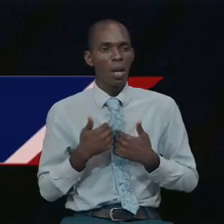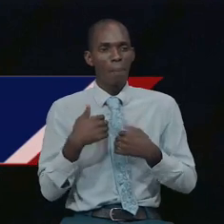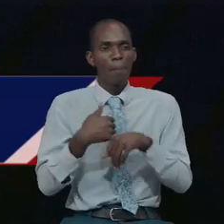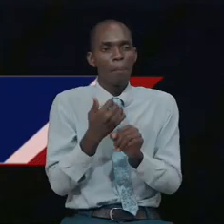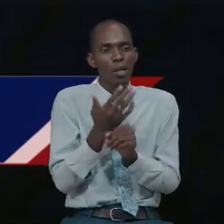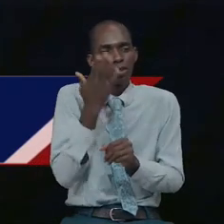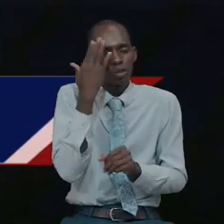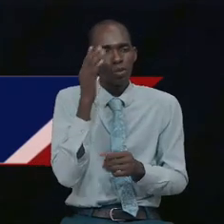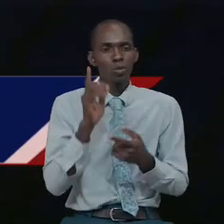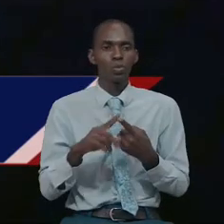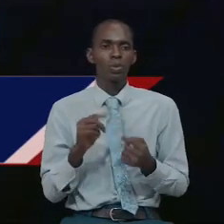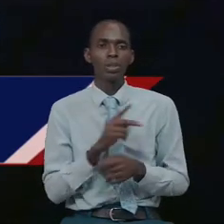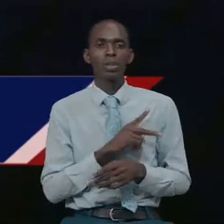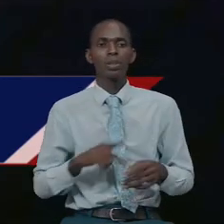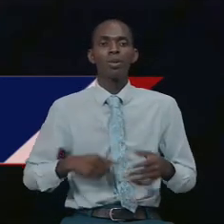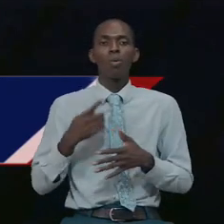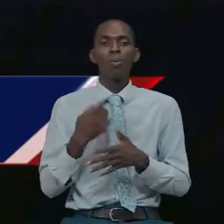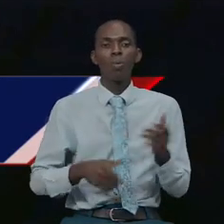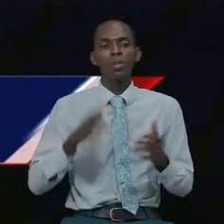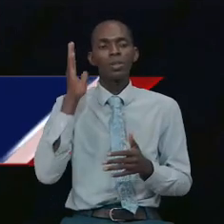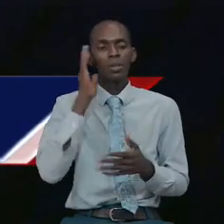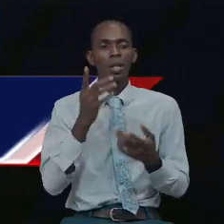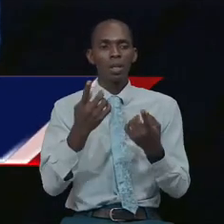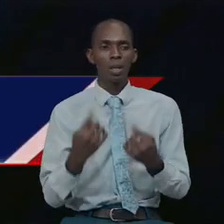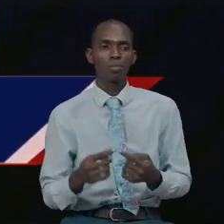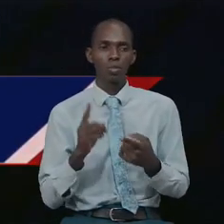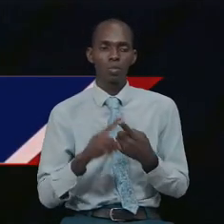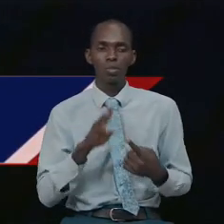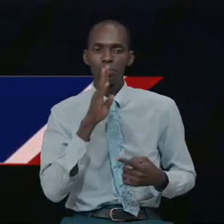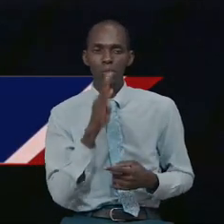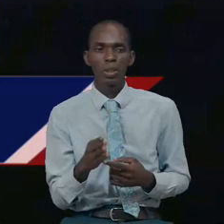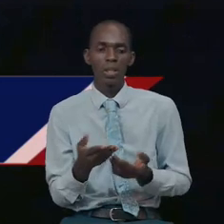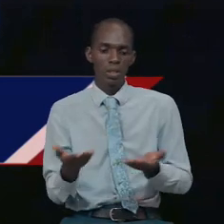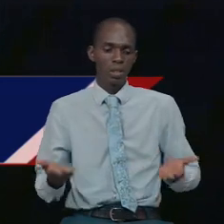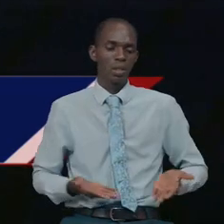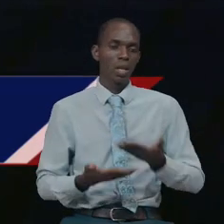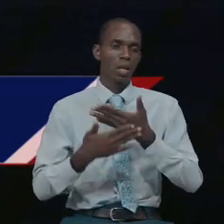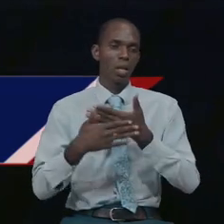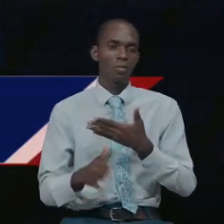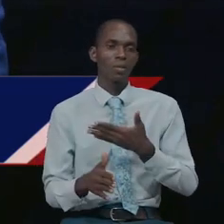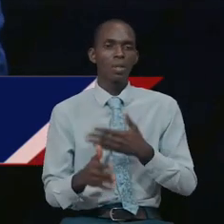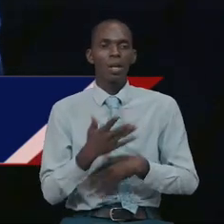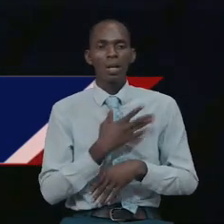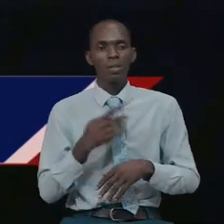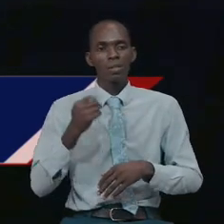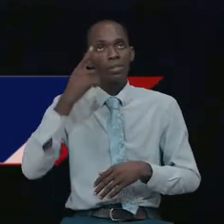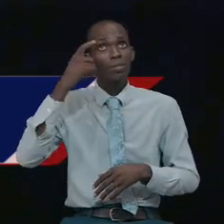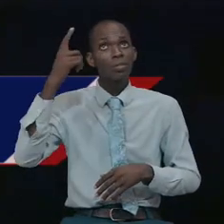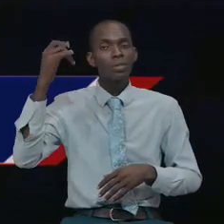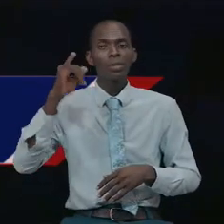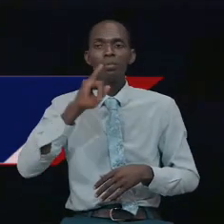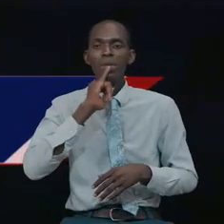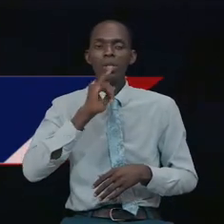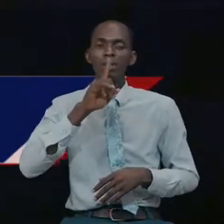made known unto the king what shall come to pass hereafter. And